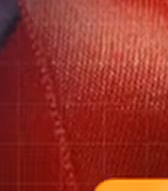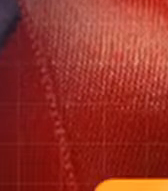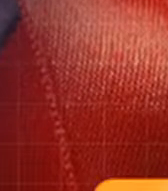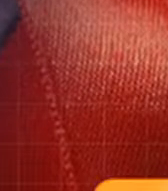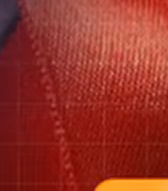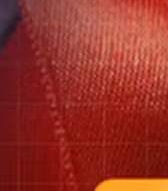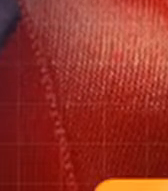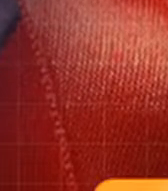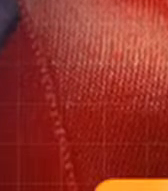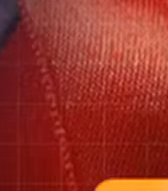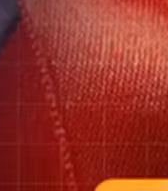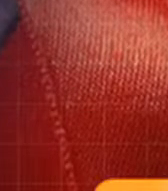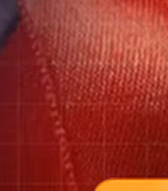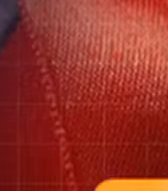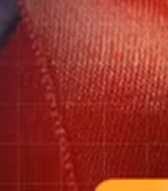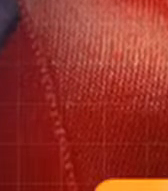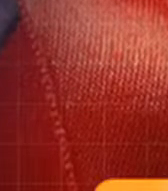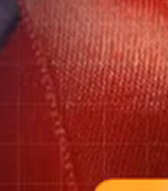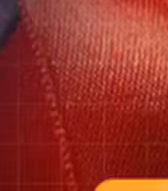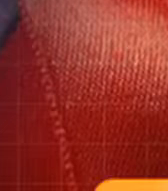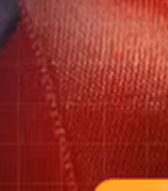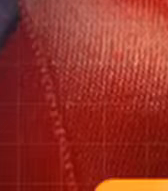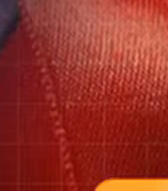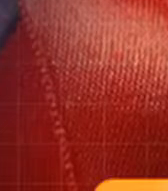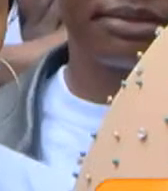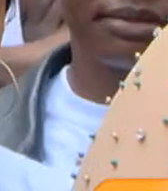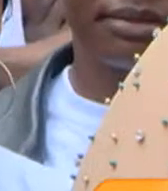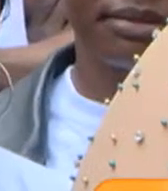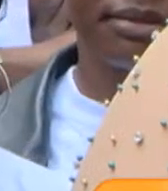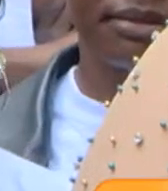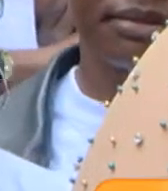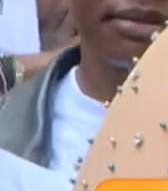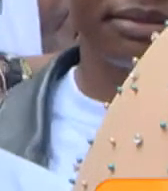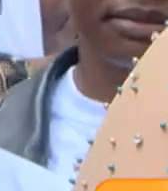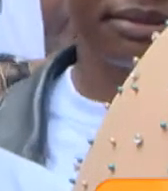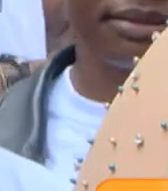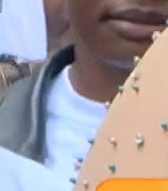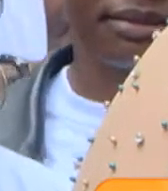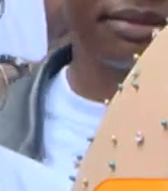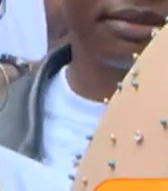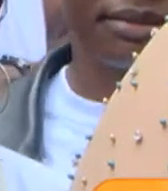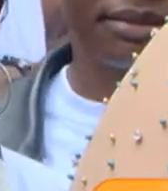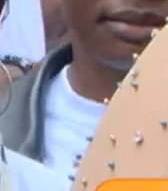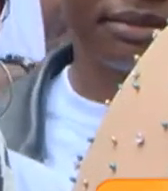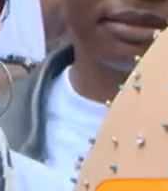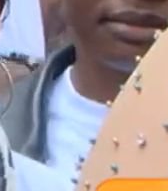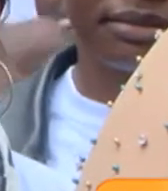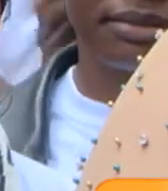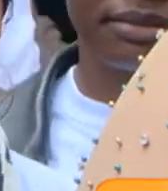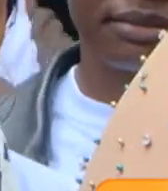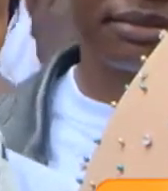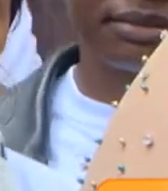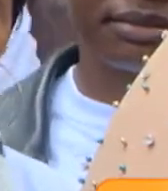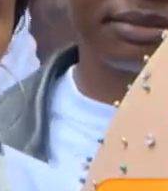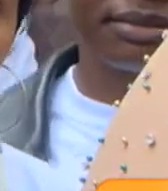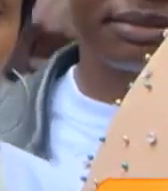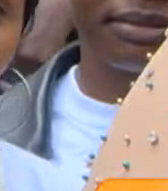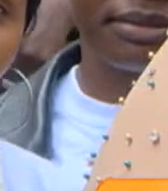7% among those aged 15 to 19. We are also seeing the interaction between